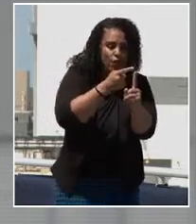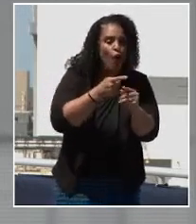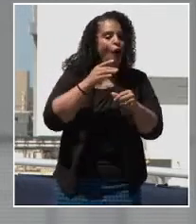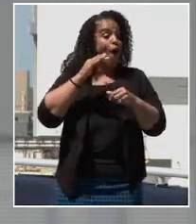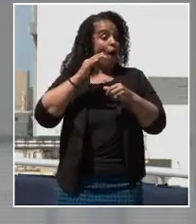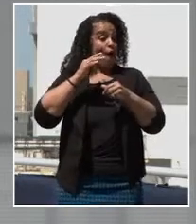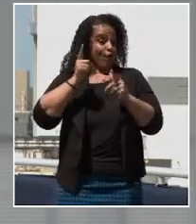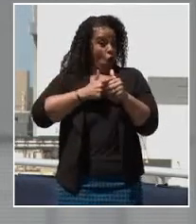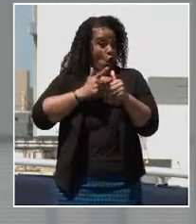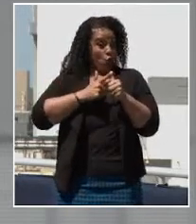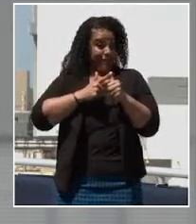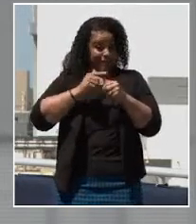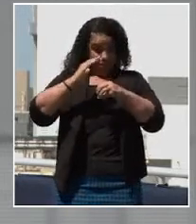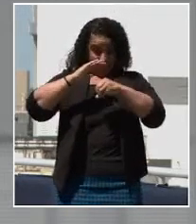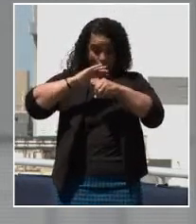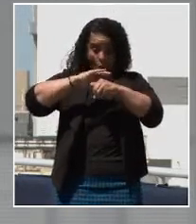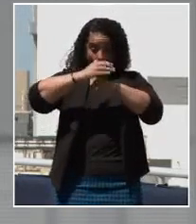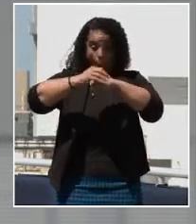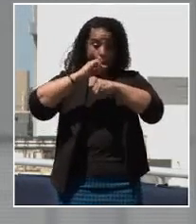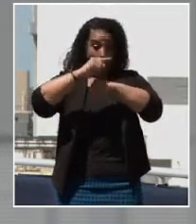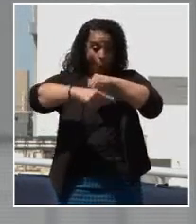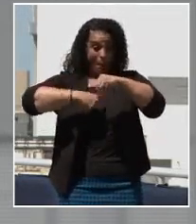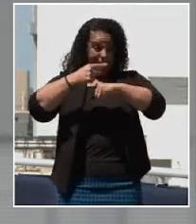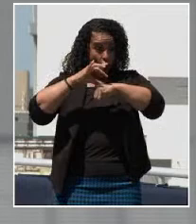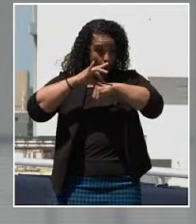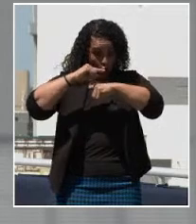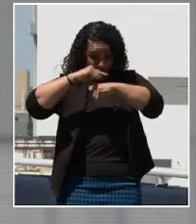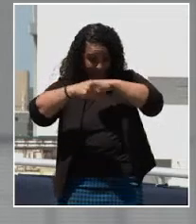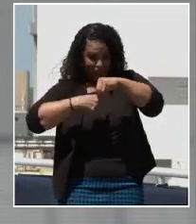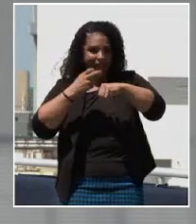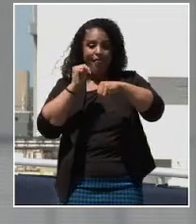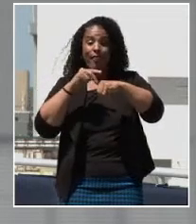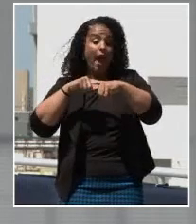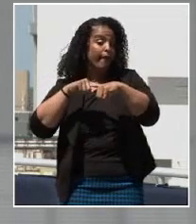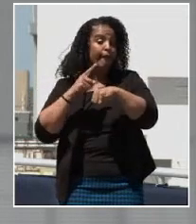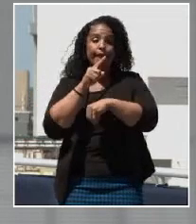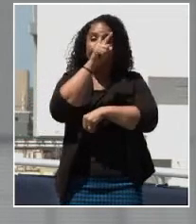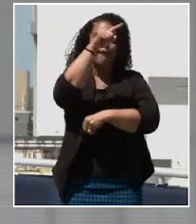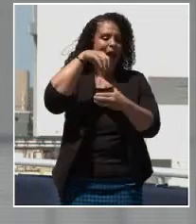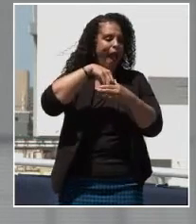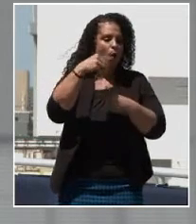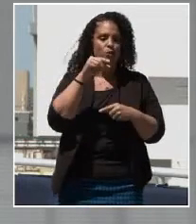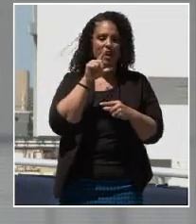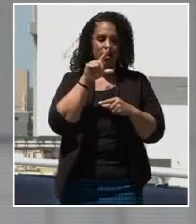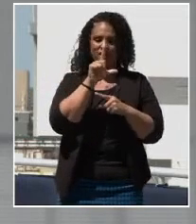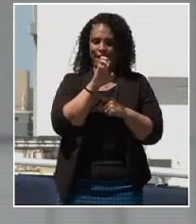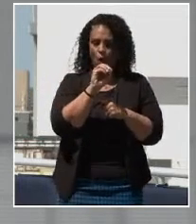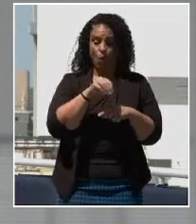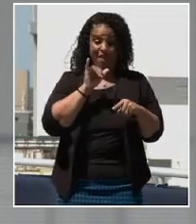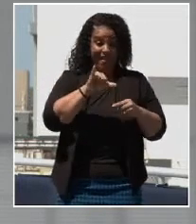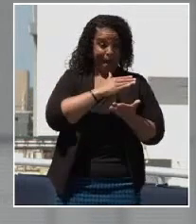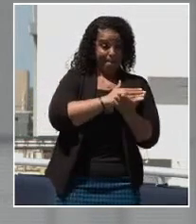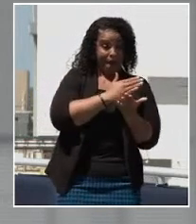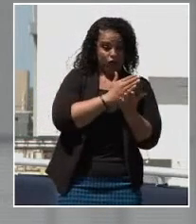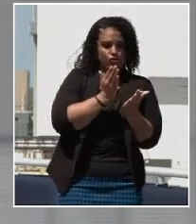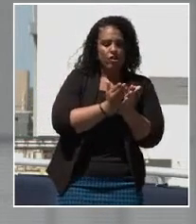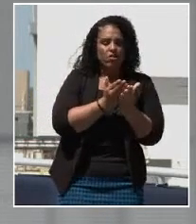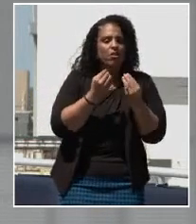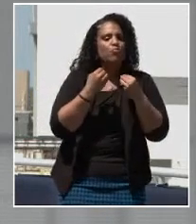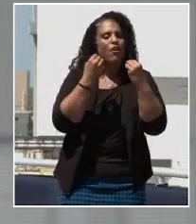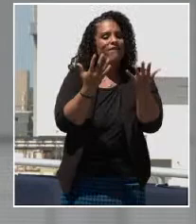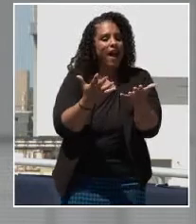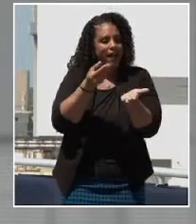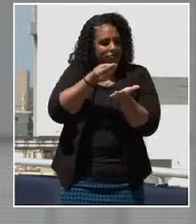orbit and then who knows what out of Leo this budget provides funding for